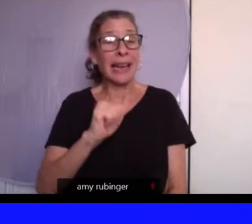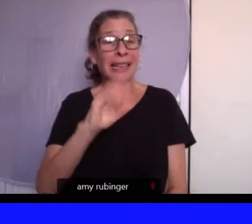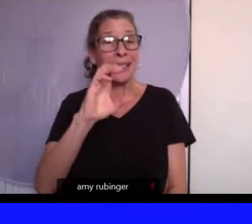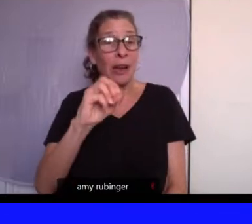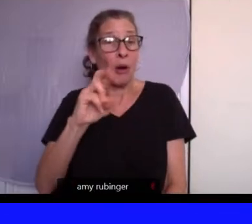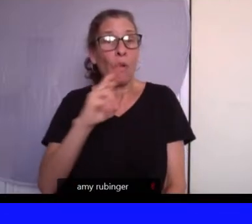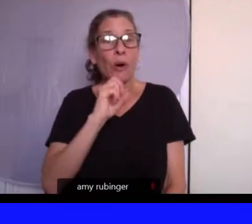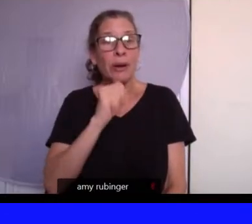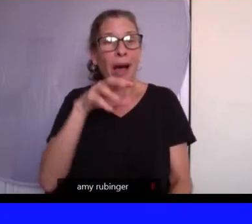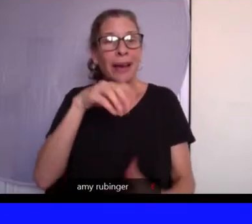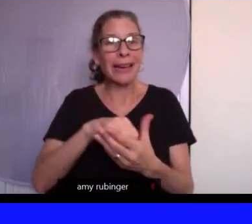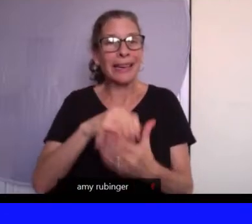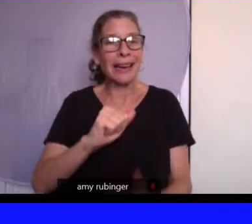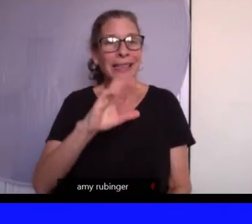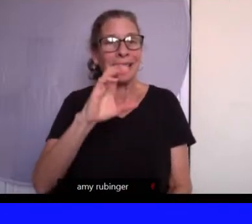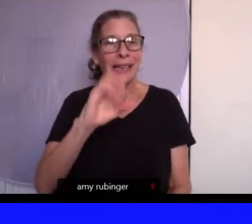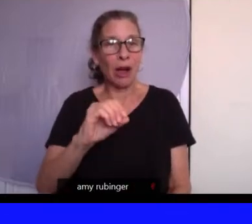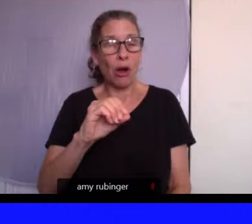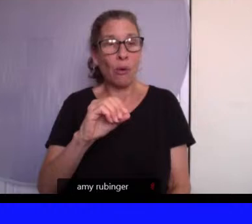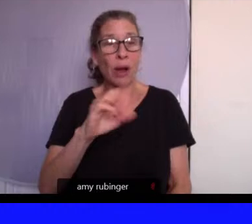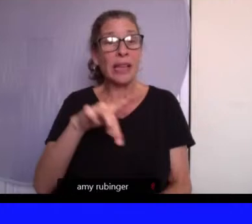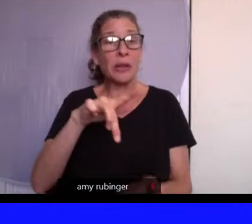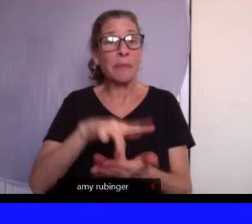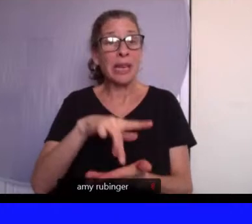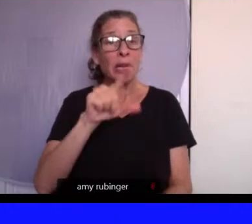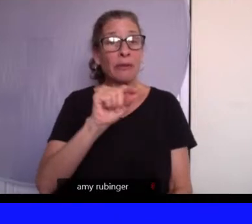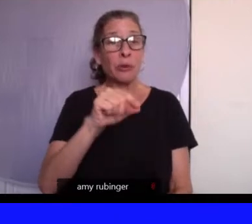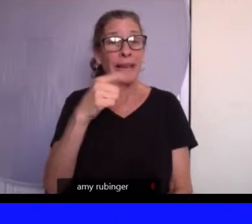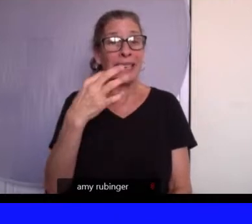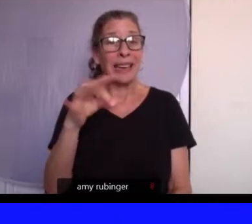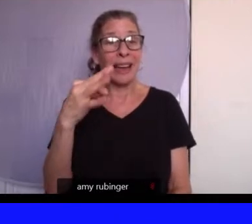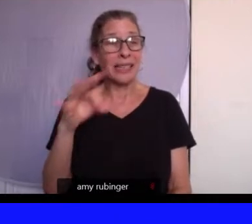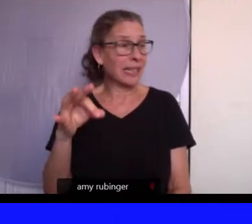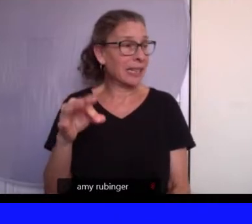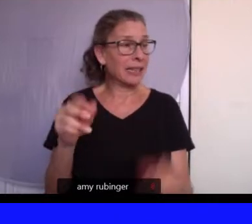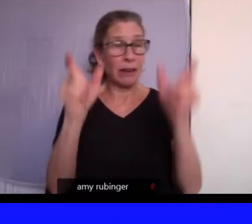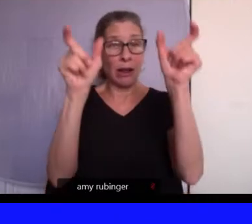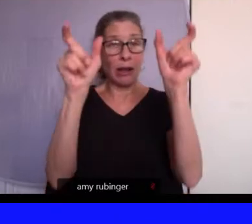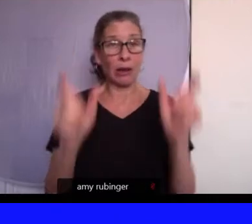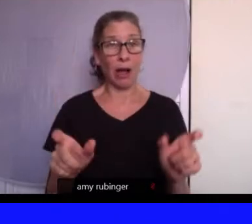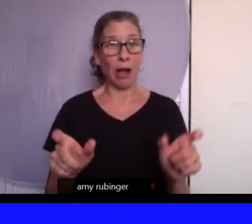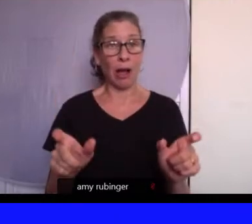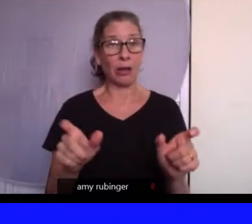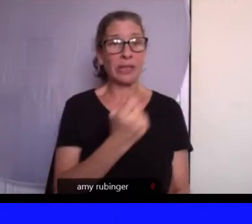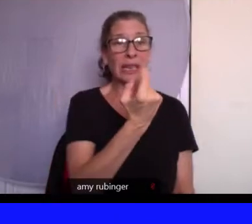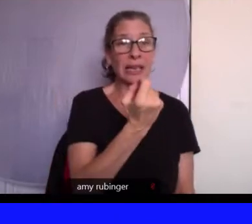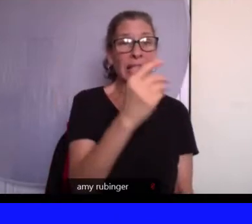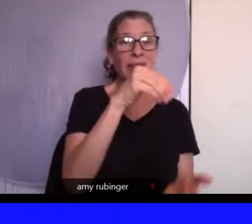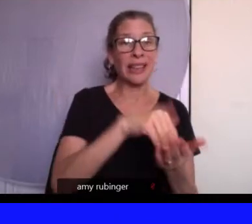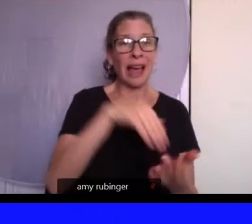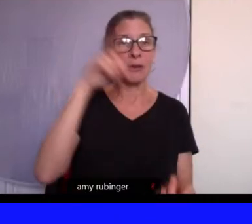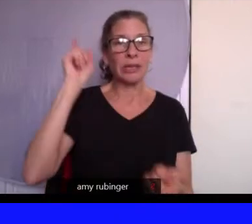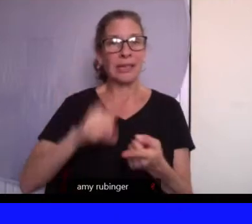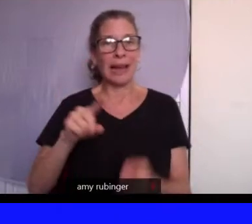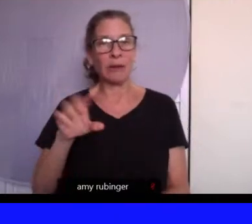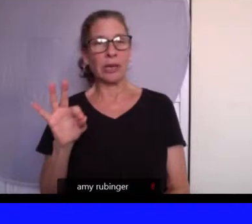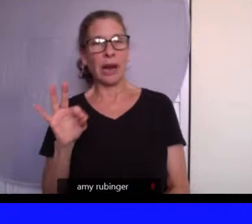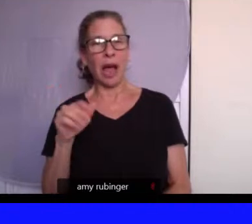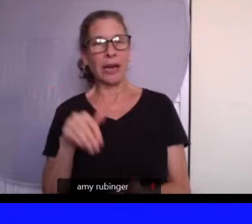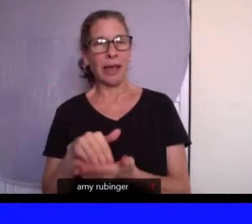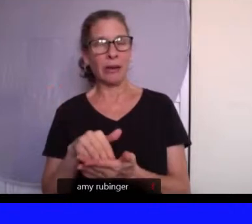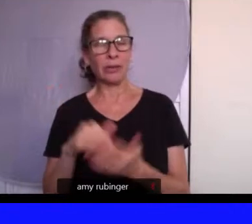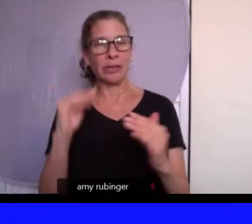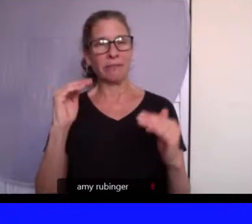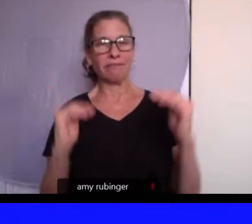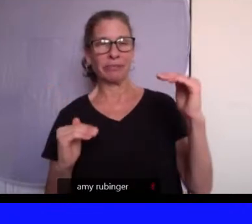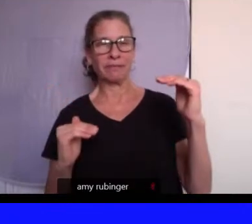reflective of how many Medicare patients are coming into our system and how frequently. So I think, that overall